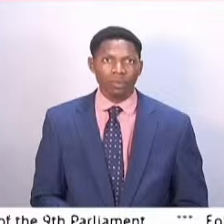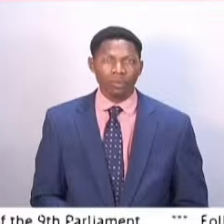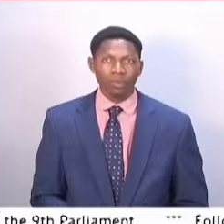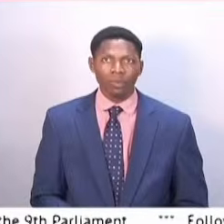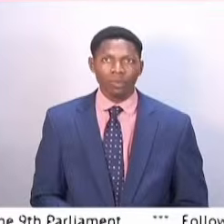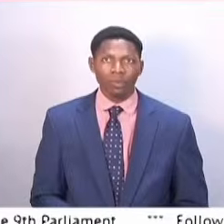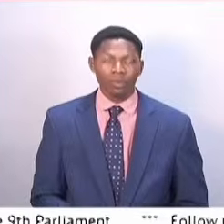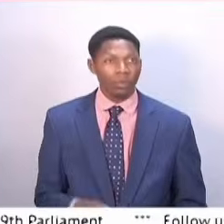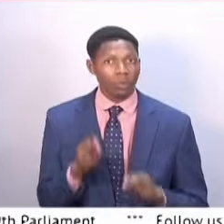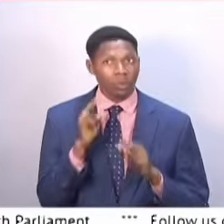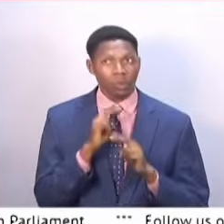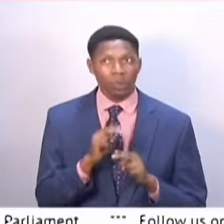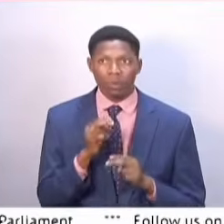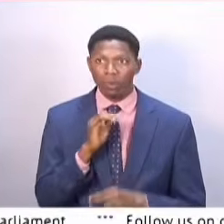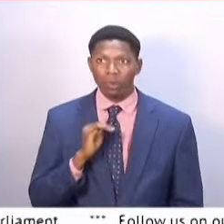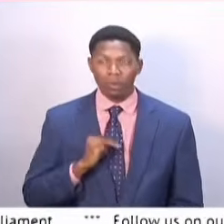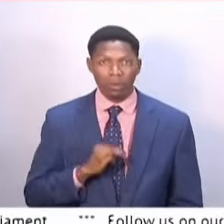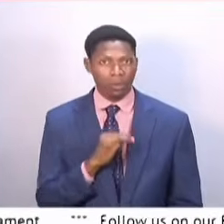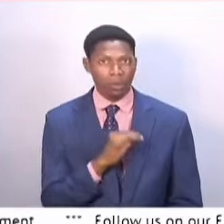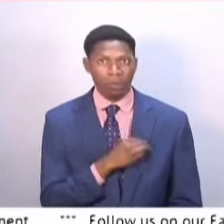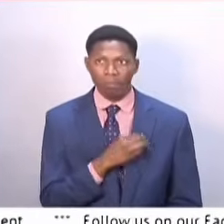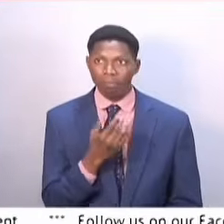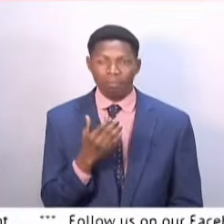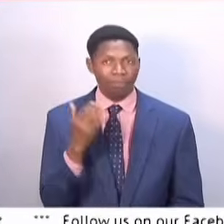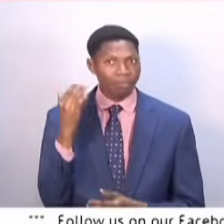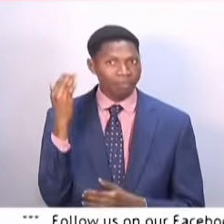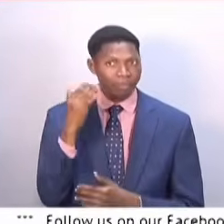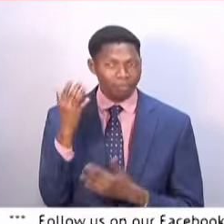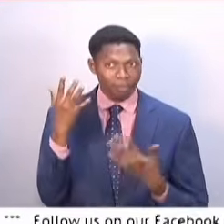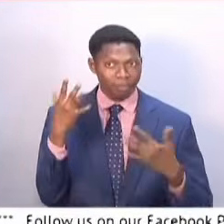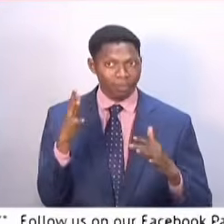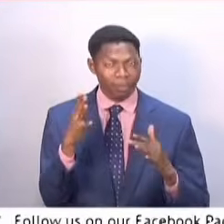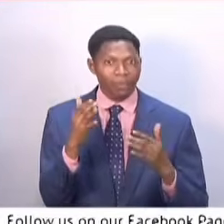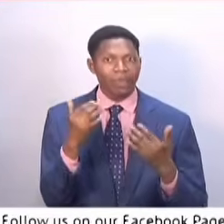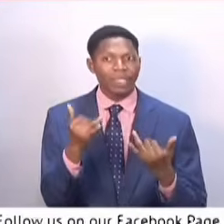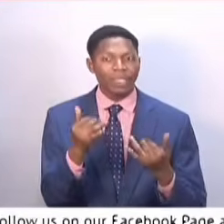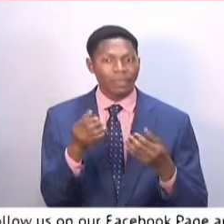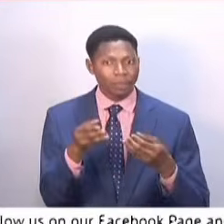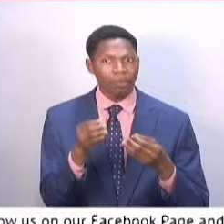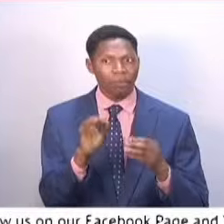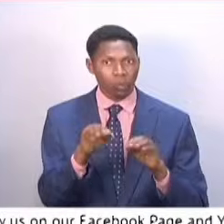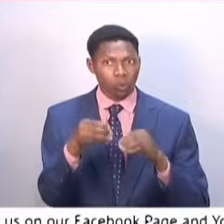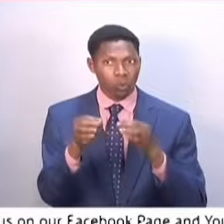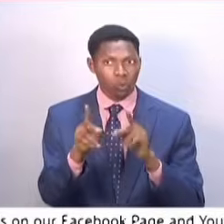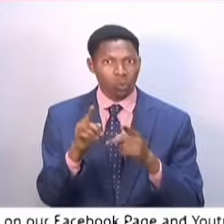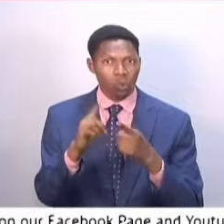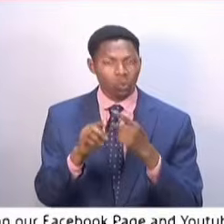Honourable members, that is the statement ably made. I'll give the floor to Honourable Abojinapo.